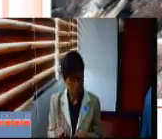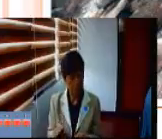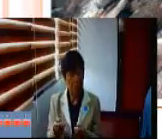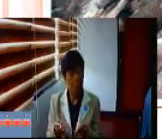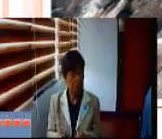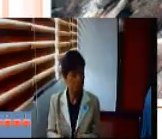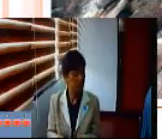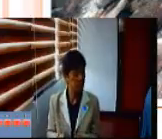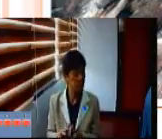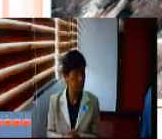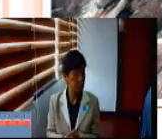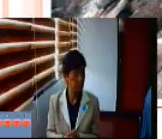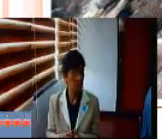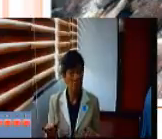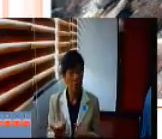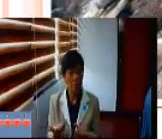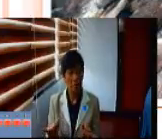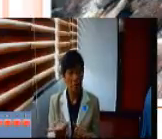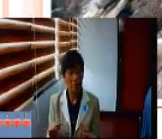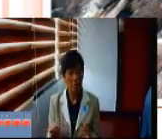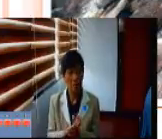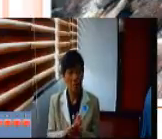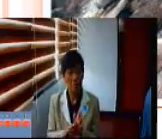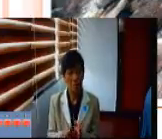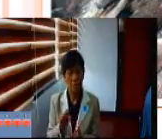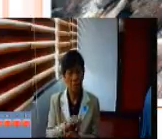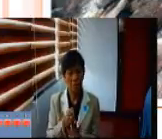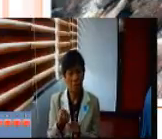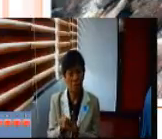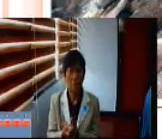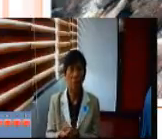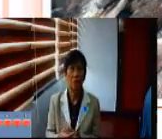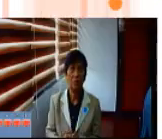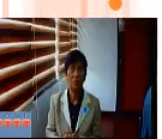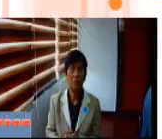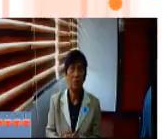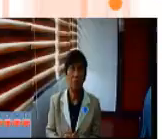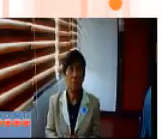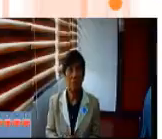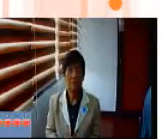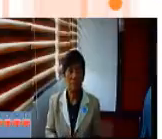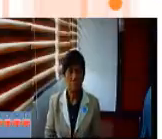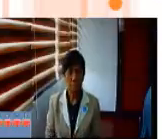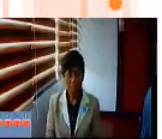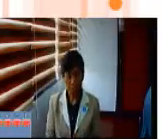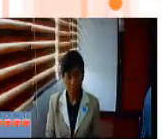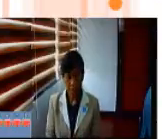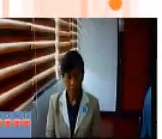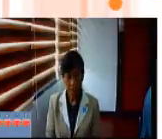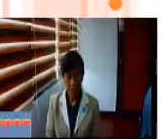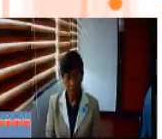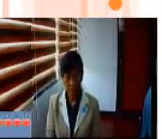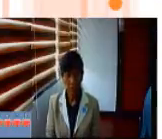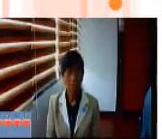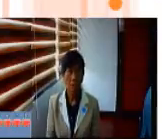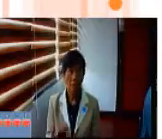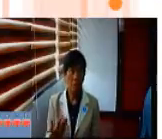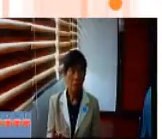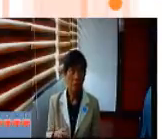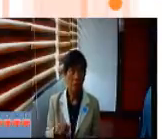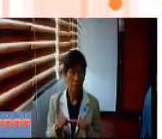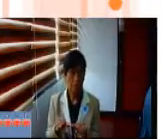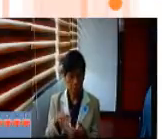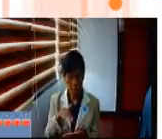ganitong klaseng scenario for inland fisheries. Next. This one is an ongoing